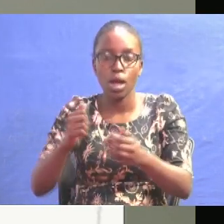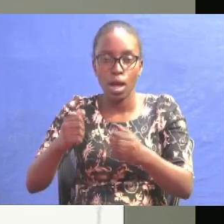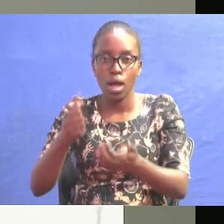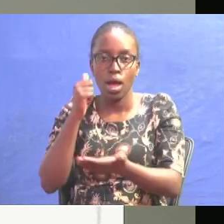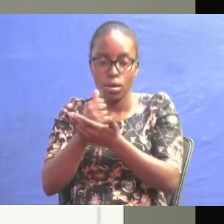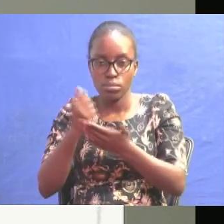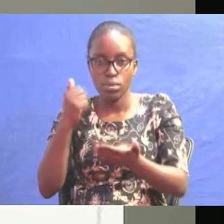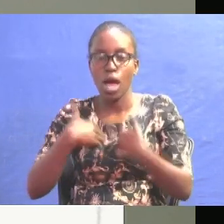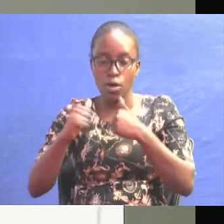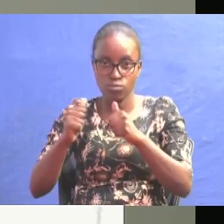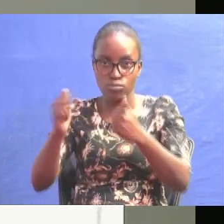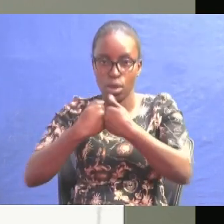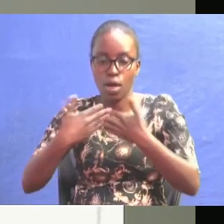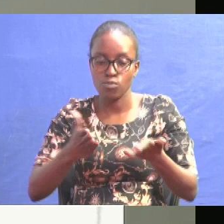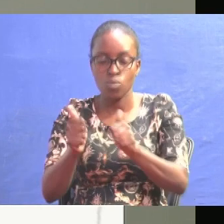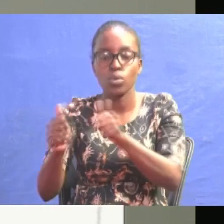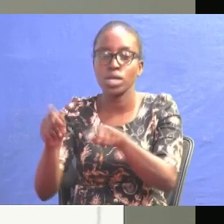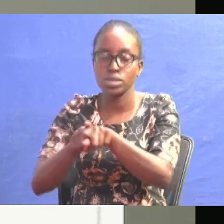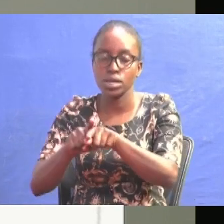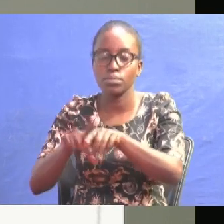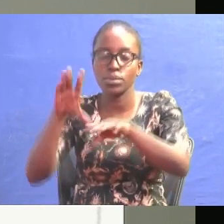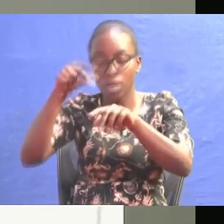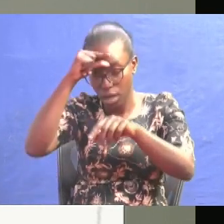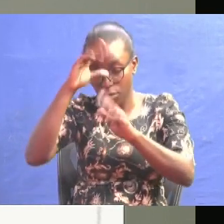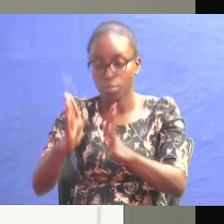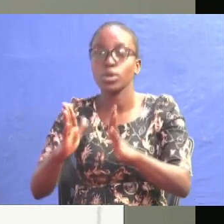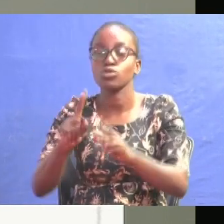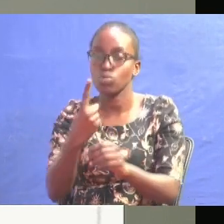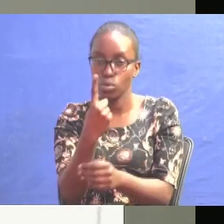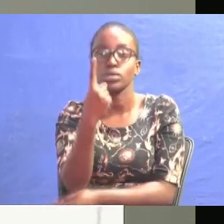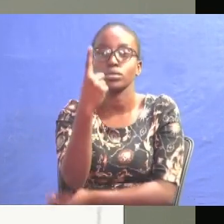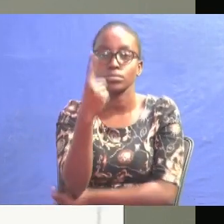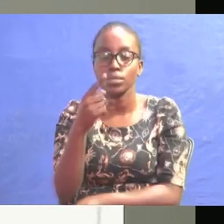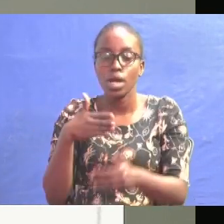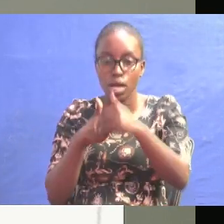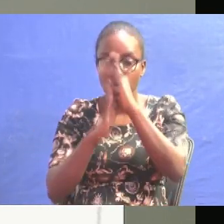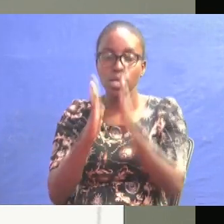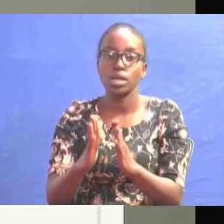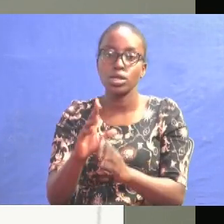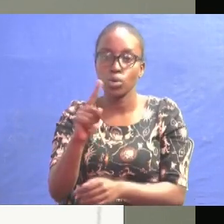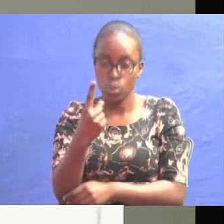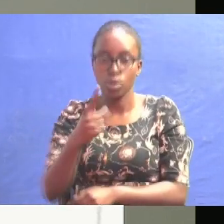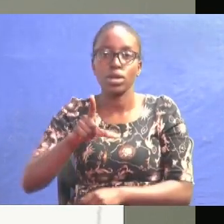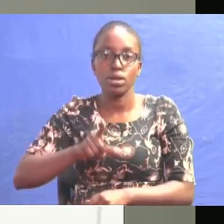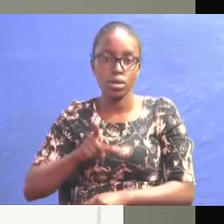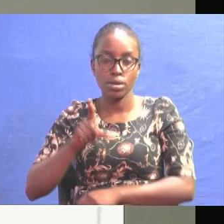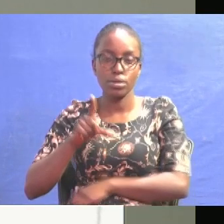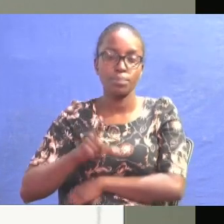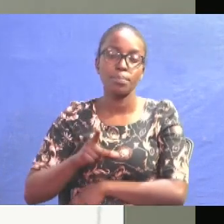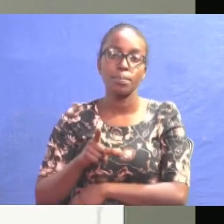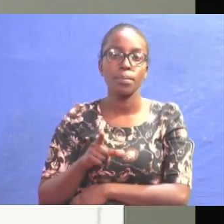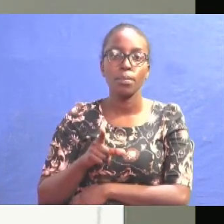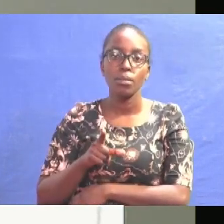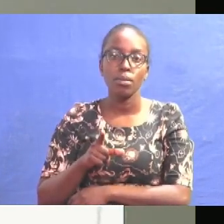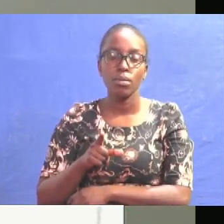have the three arms of government, and basically one of it is actually led by the lady, and the other